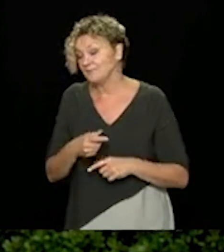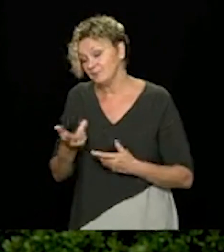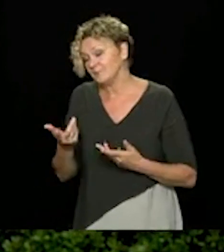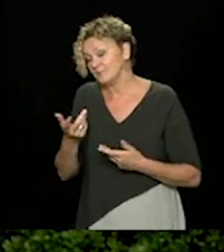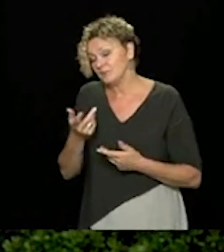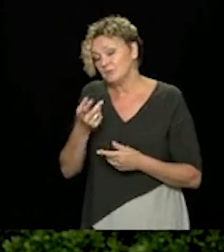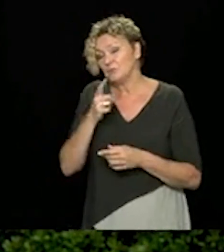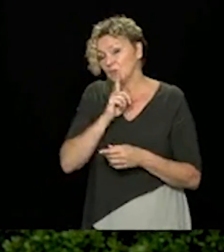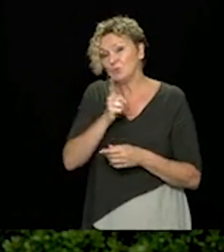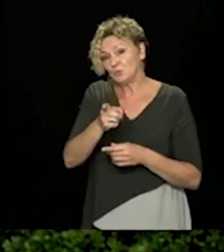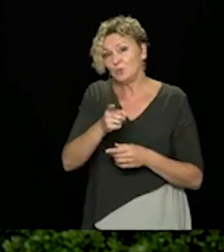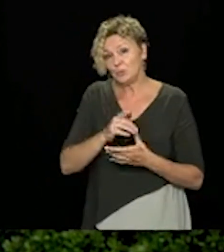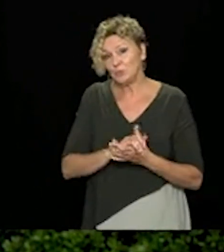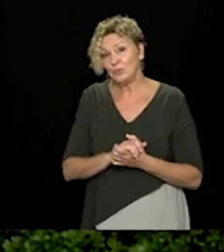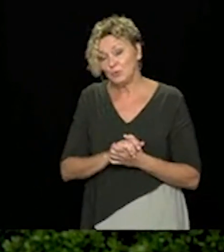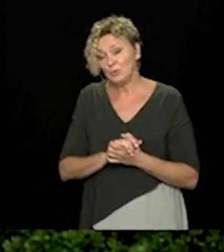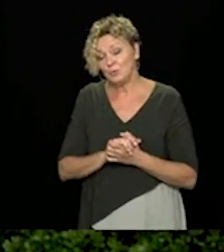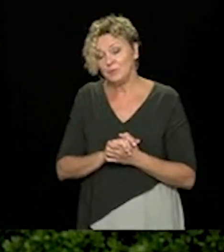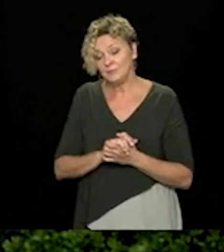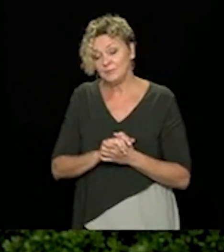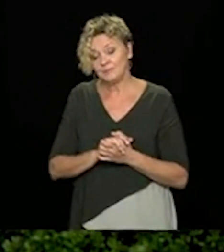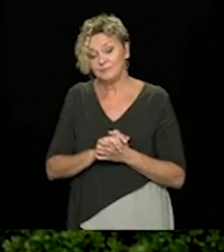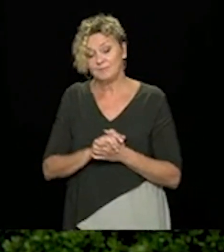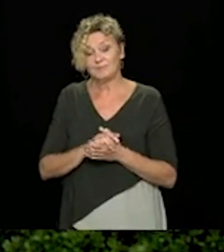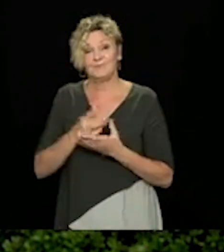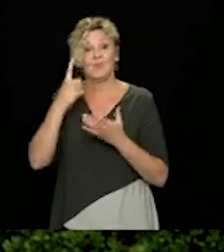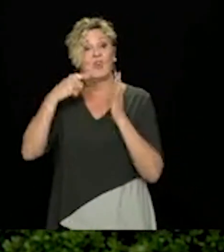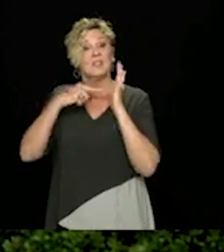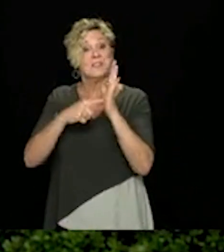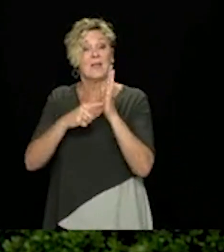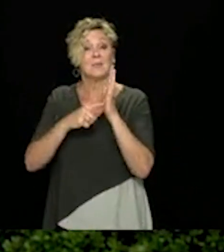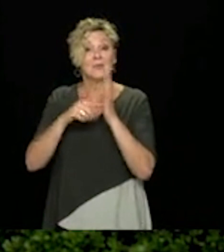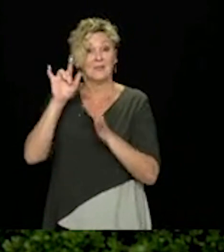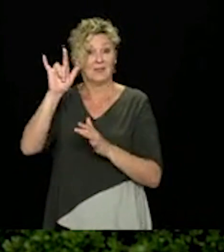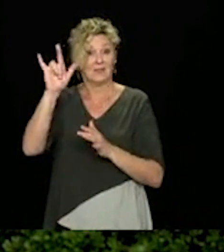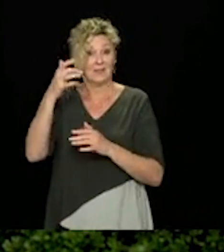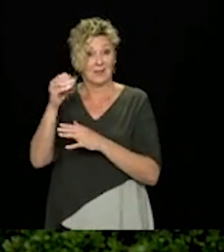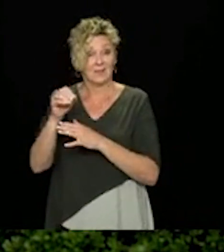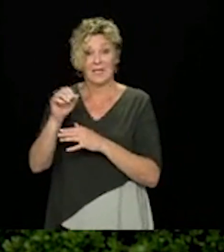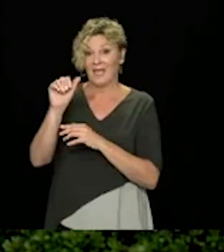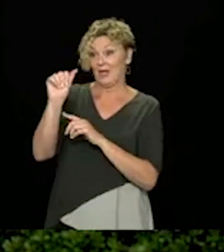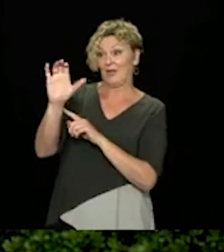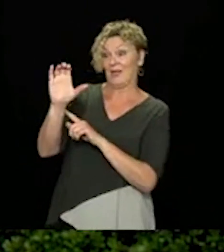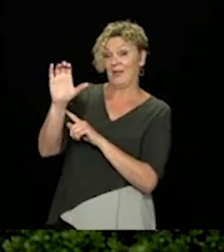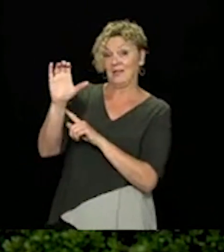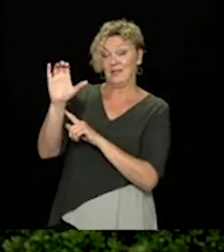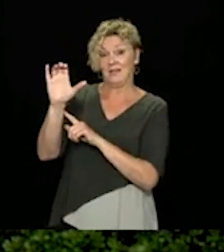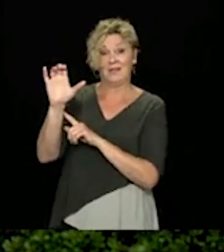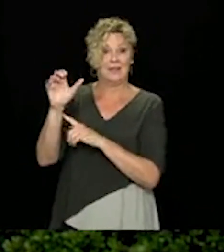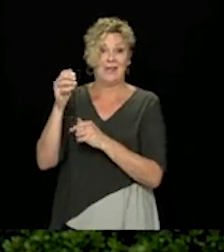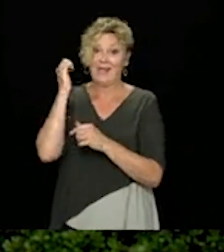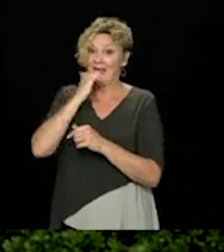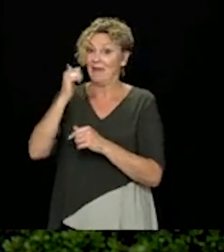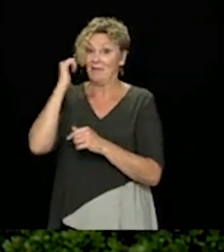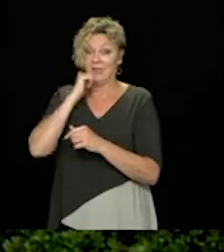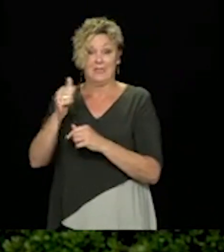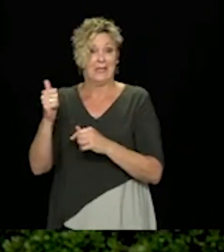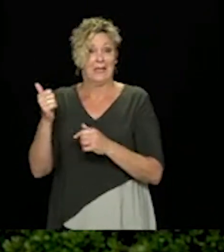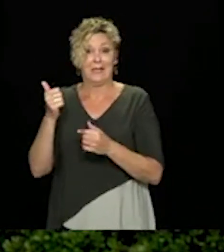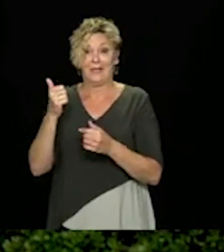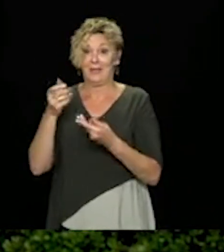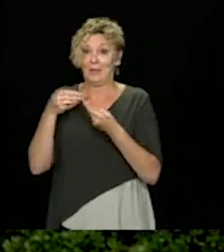CEO of Air Canada, and they're hemorrhaging enormous amounts of money every day, not just because of their operations here in British